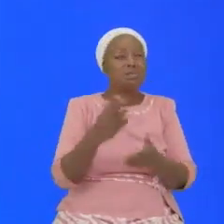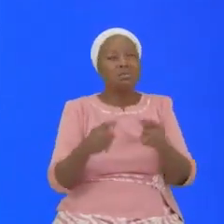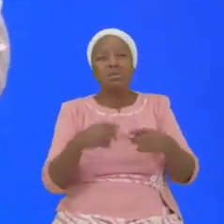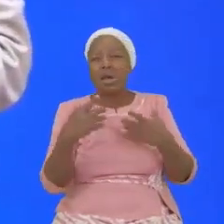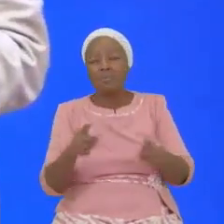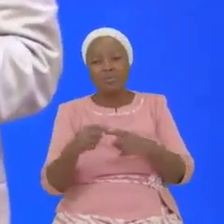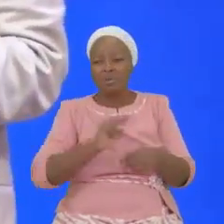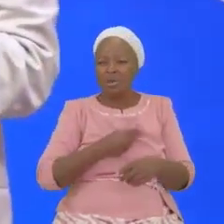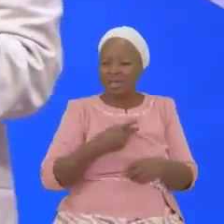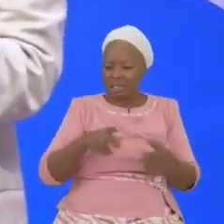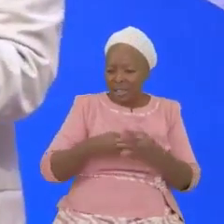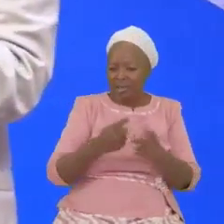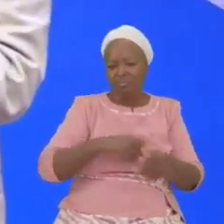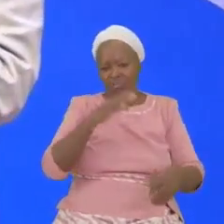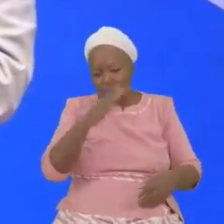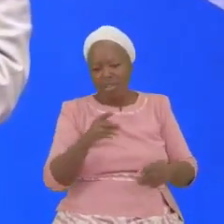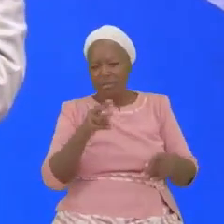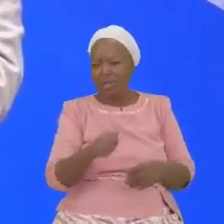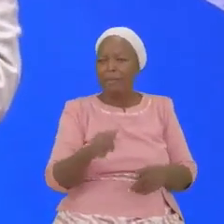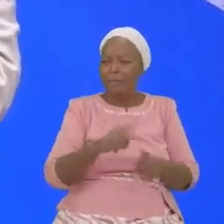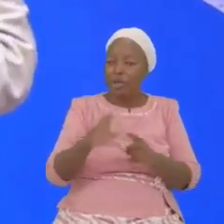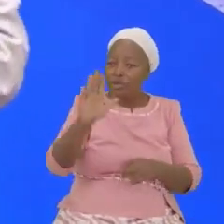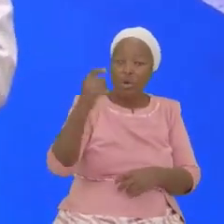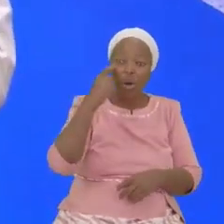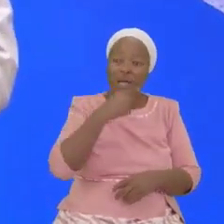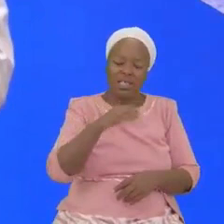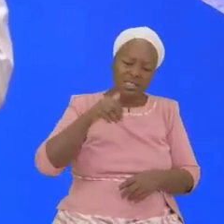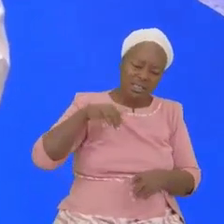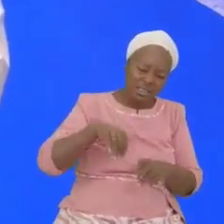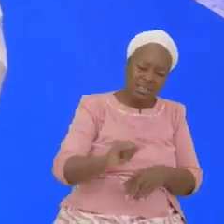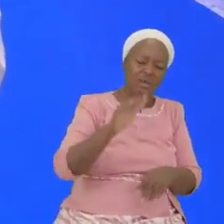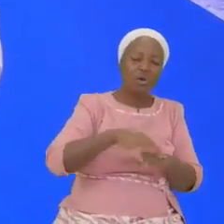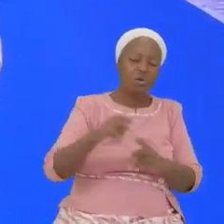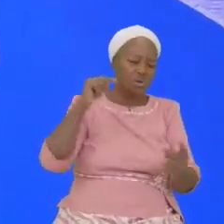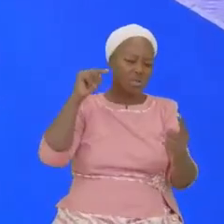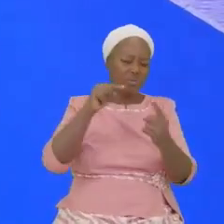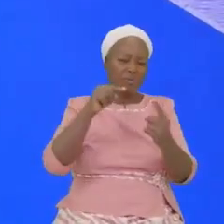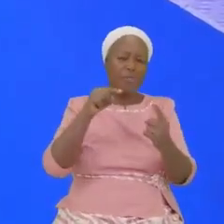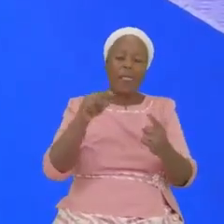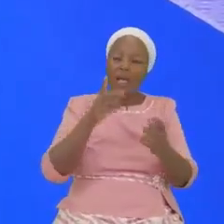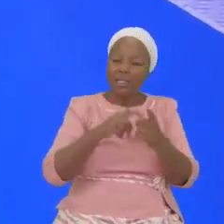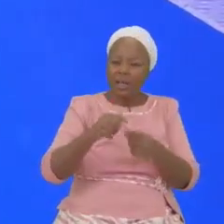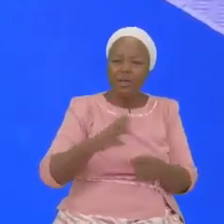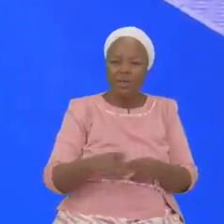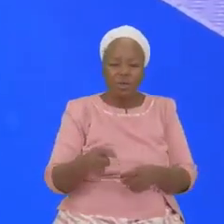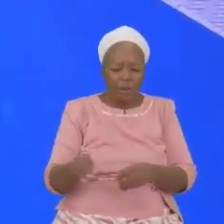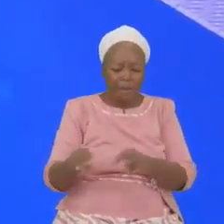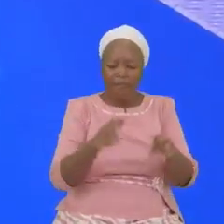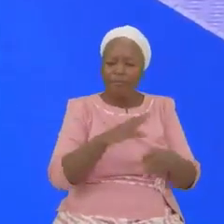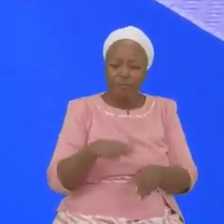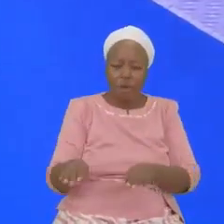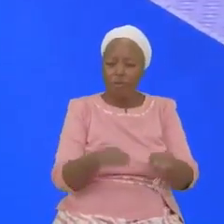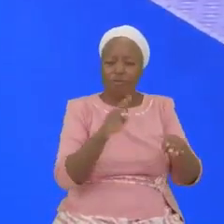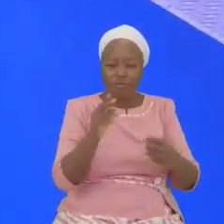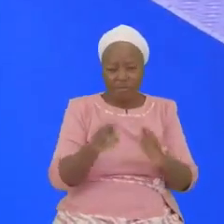curse themselves. And then your eyes are still on your target. Your movement is still in the